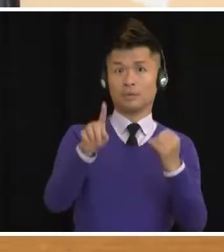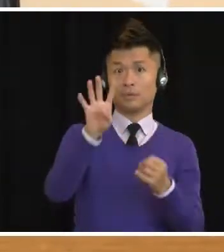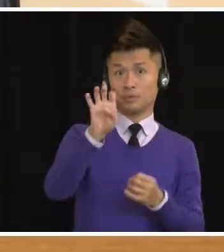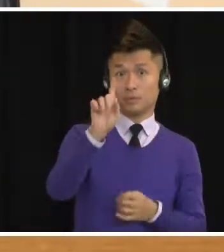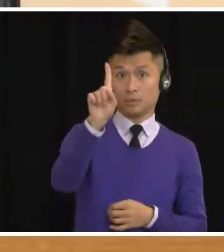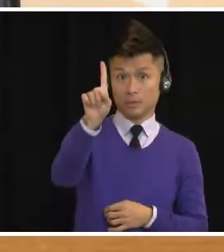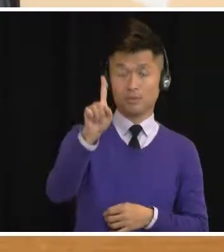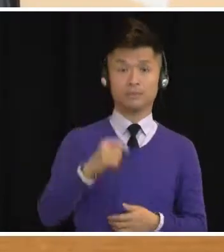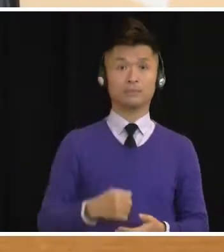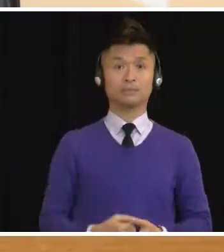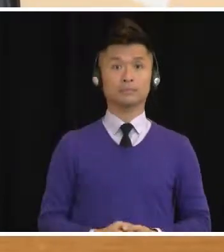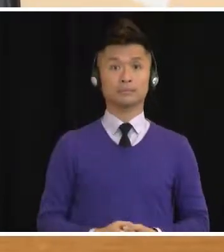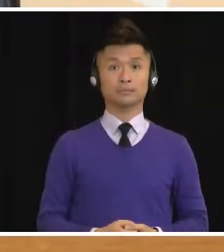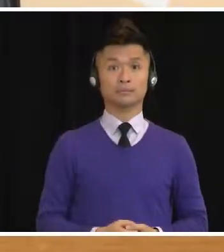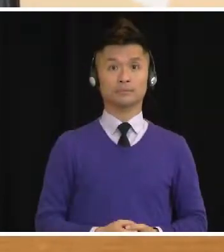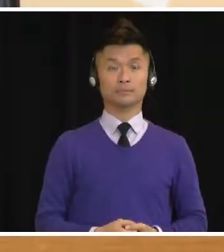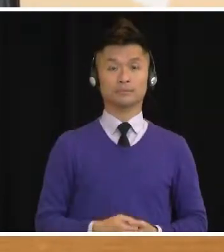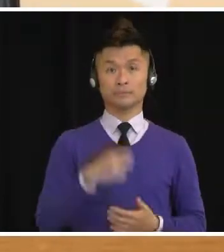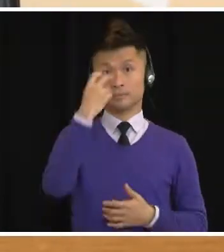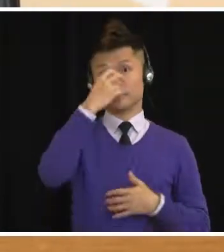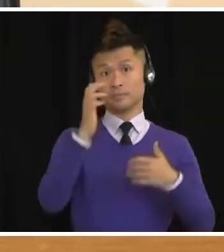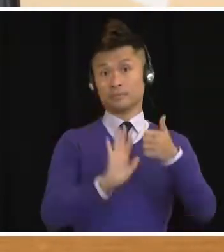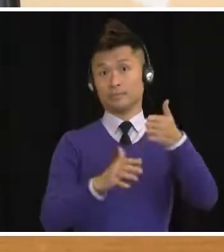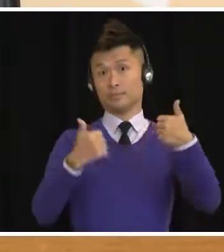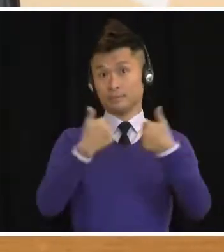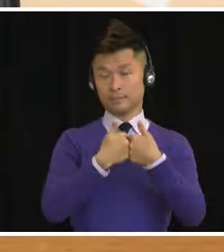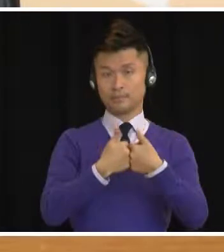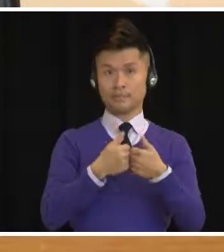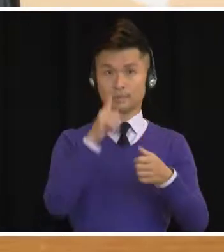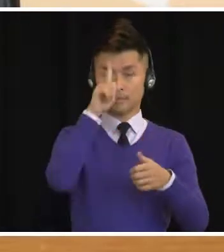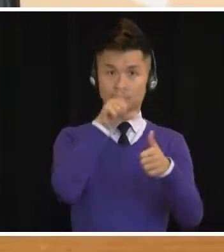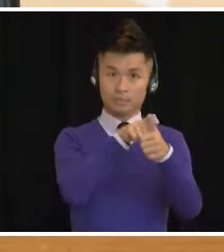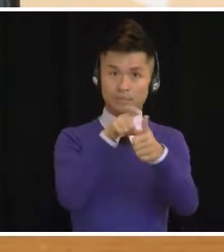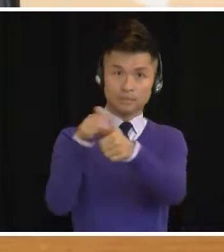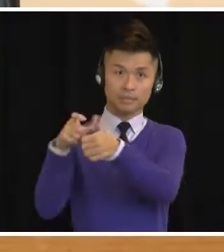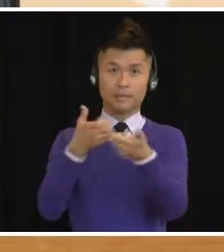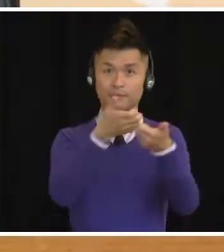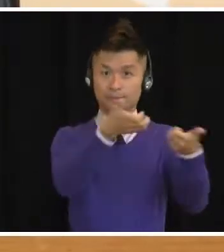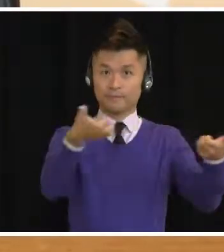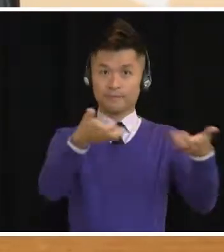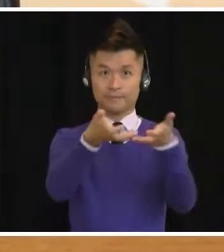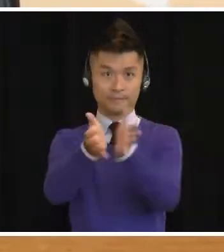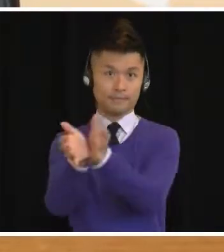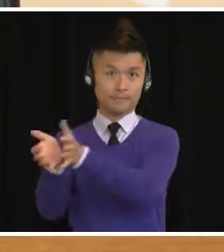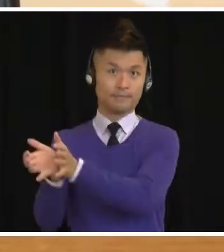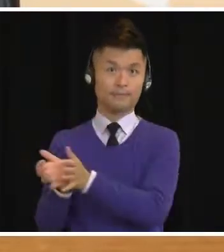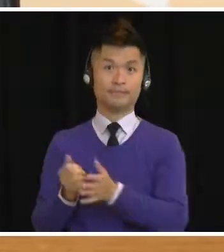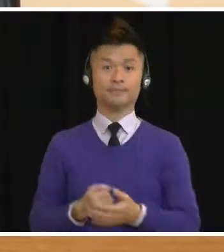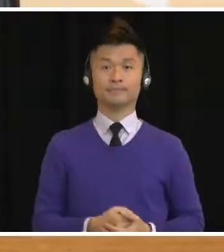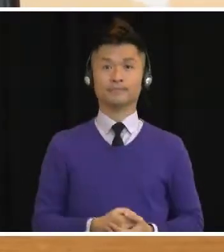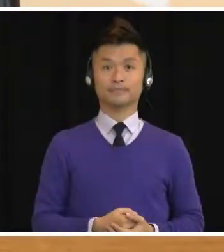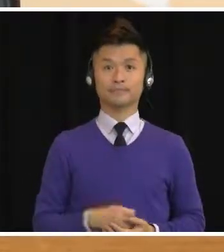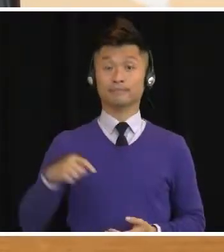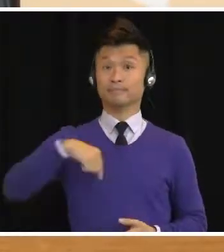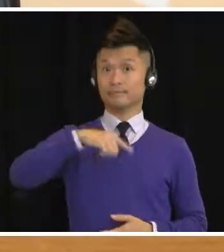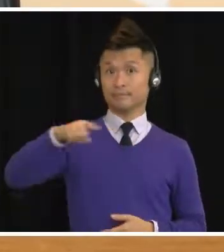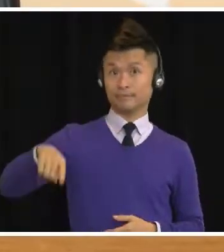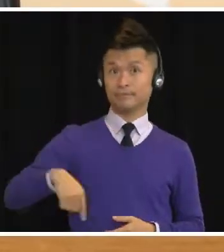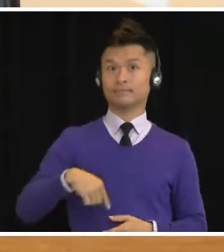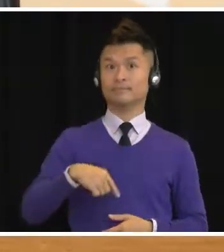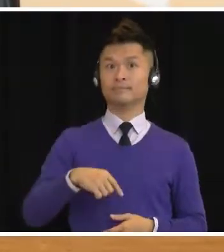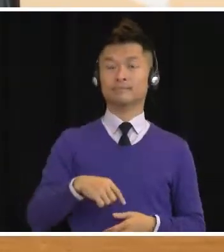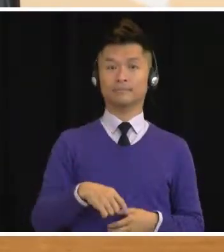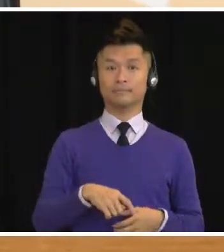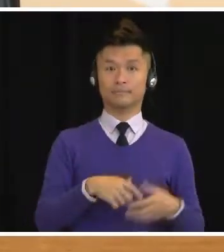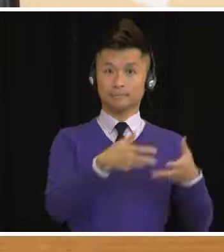under certain themes. And we followed that clustering as the government